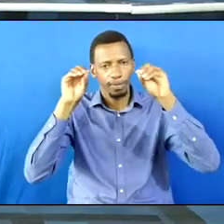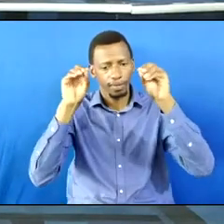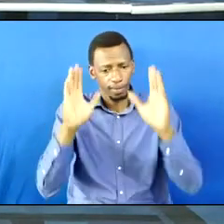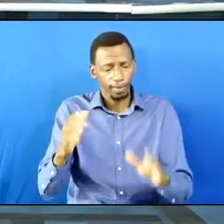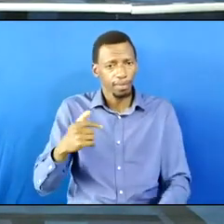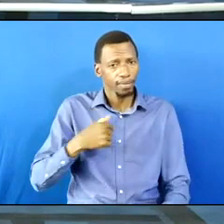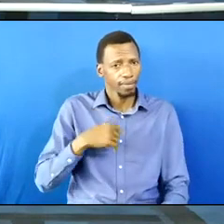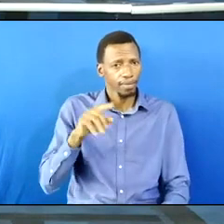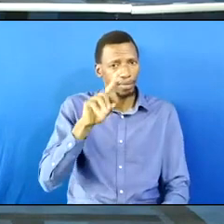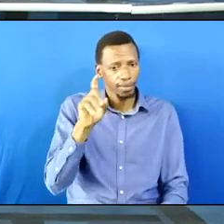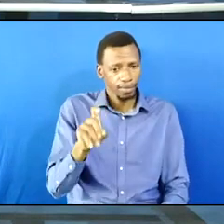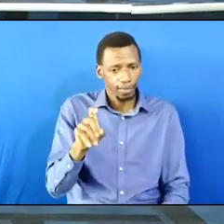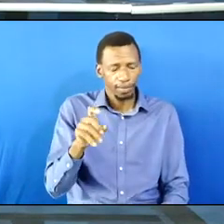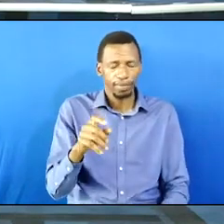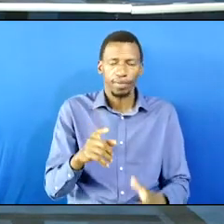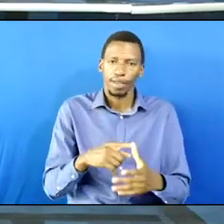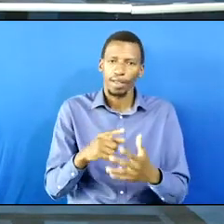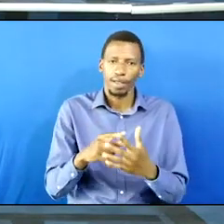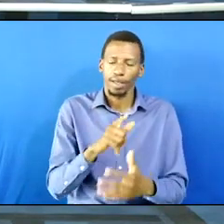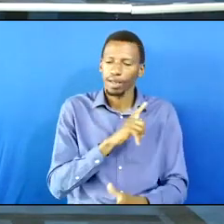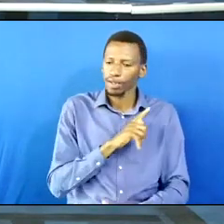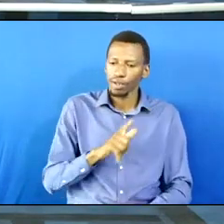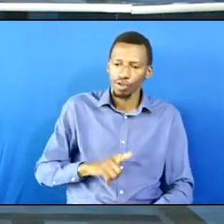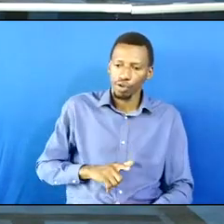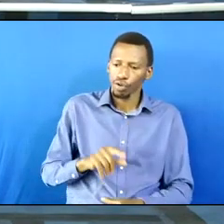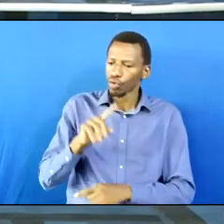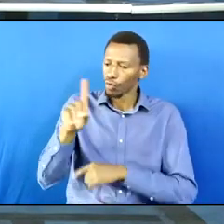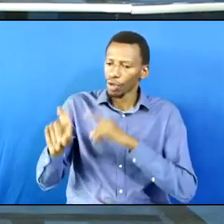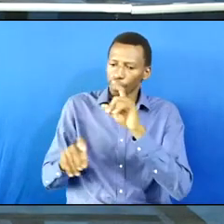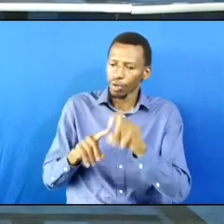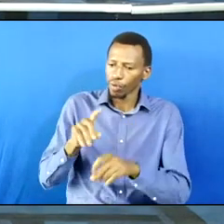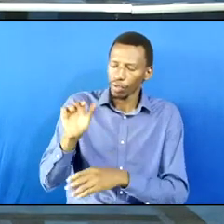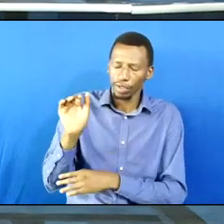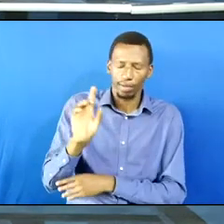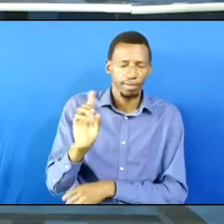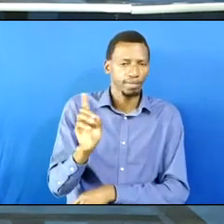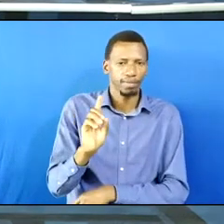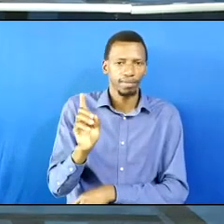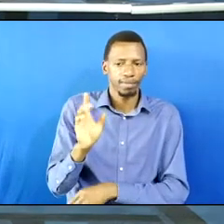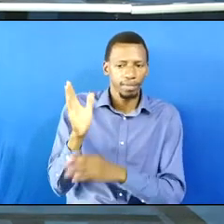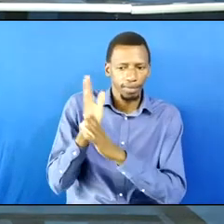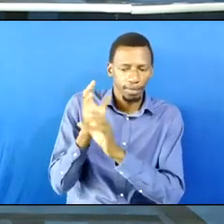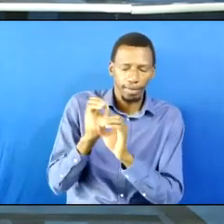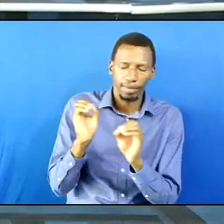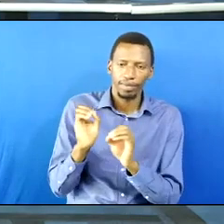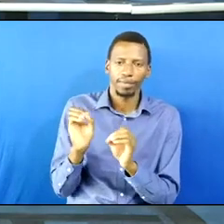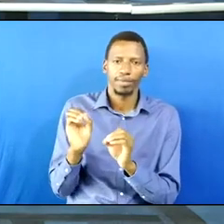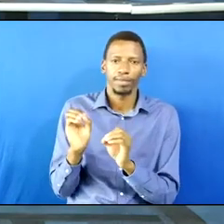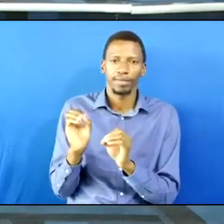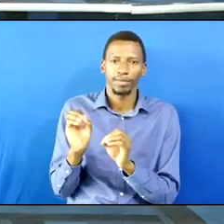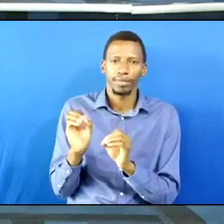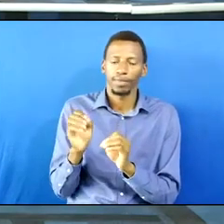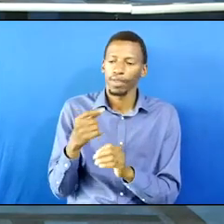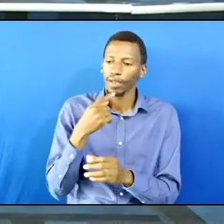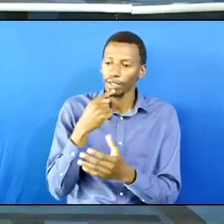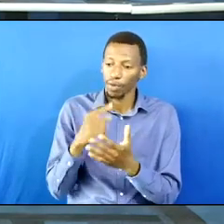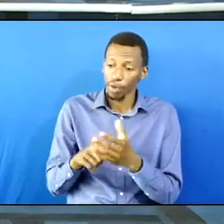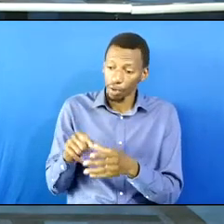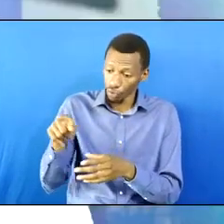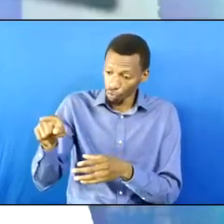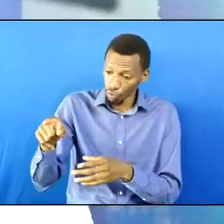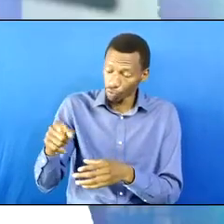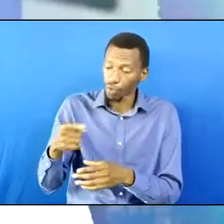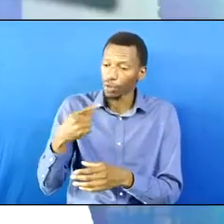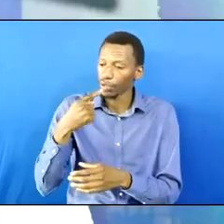I? And Lord Jesus Christ didn't have anything else to hide from there. Just tell him, Brother, you have said